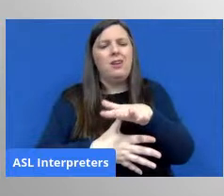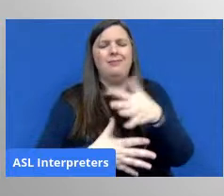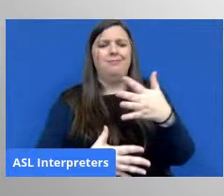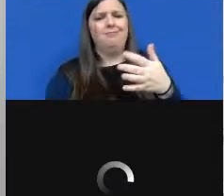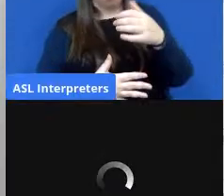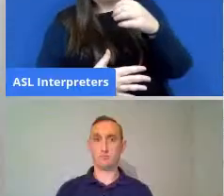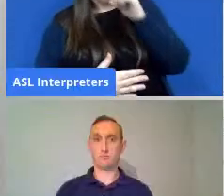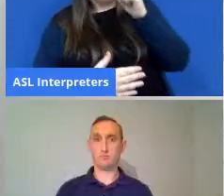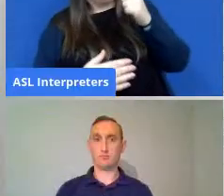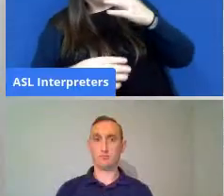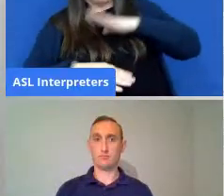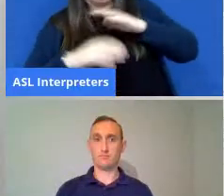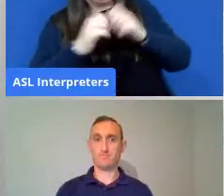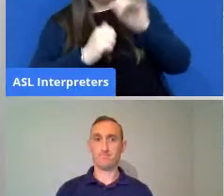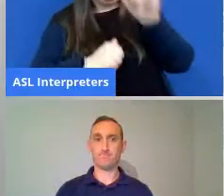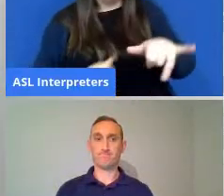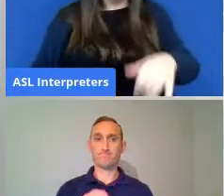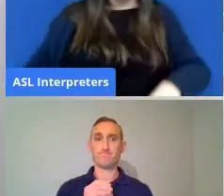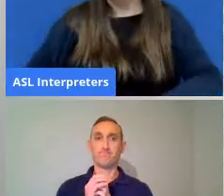to see.